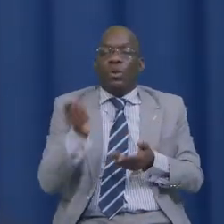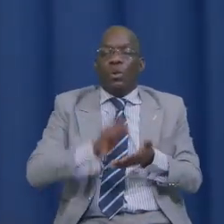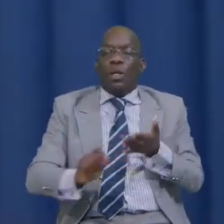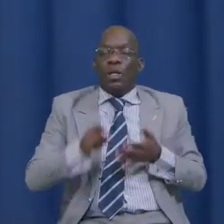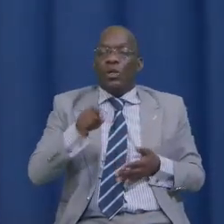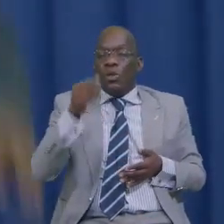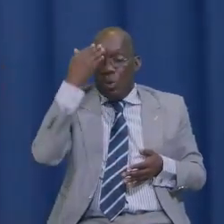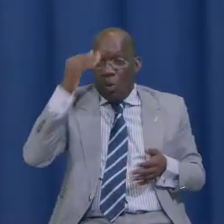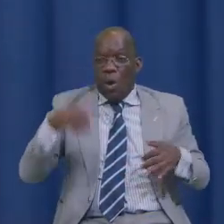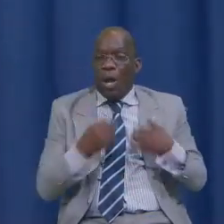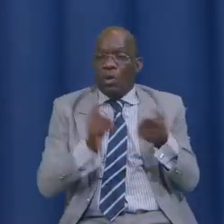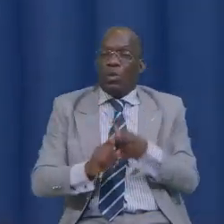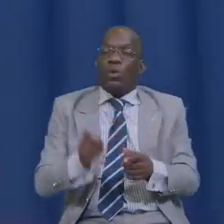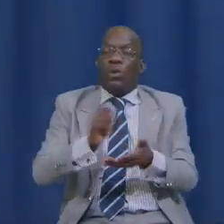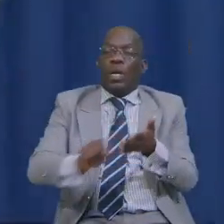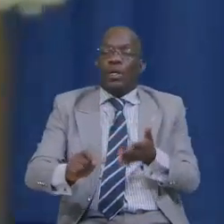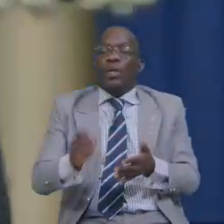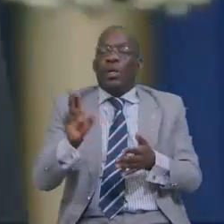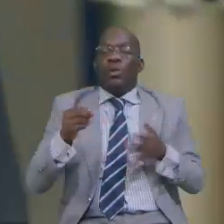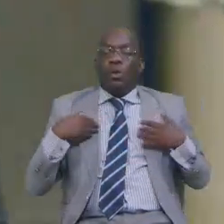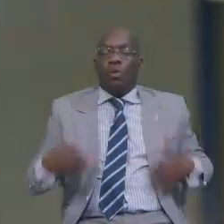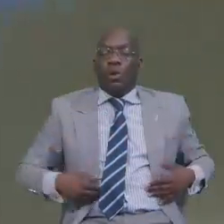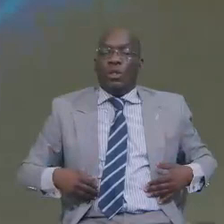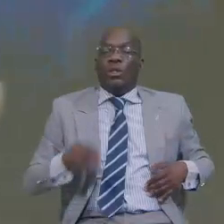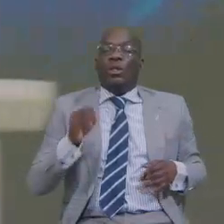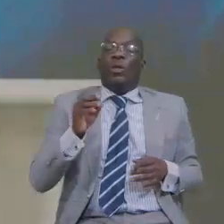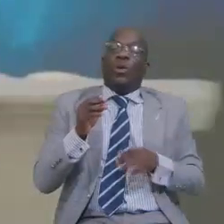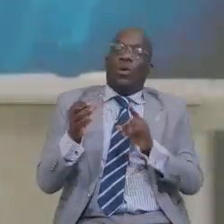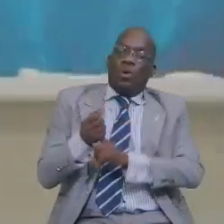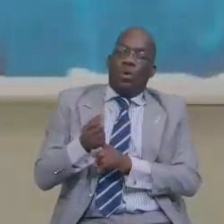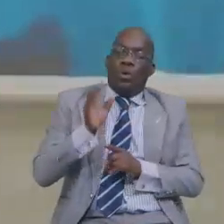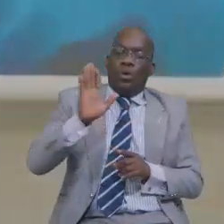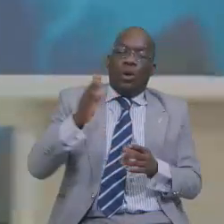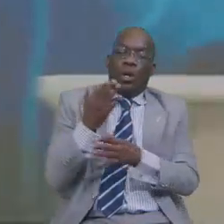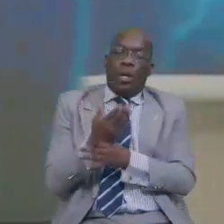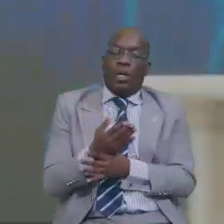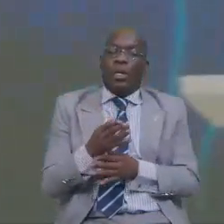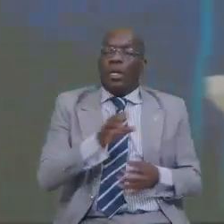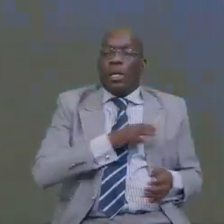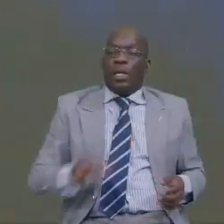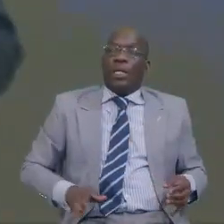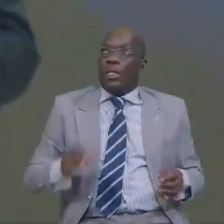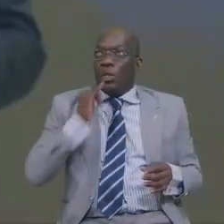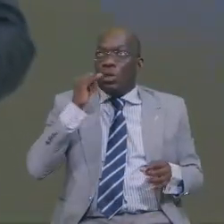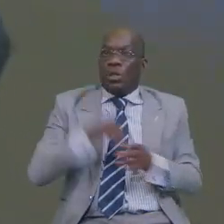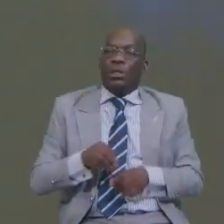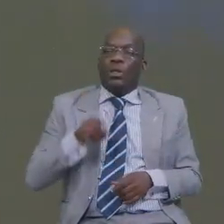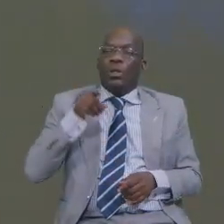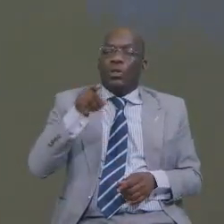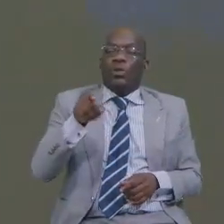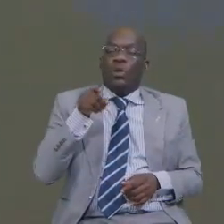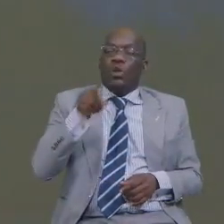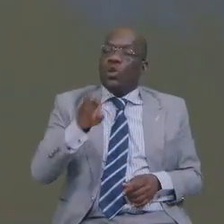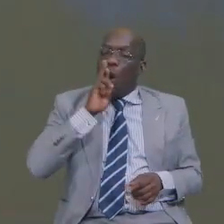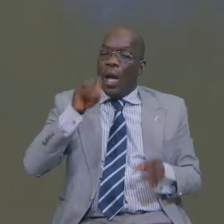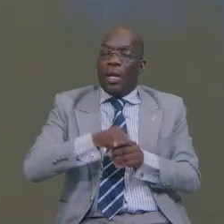Nobody holds your hand now. The same thing, Christ is in you, and you are in Christ. And when you